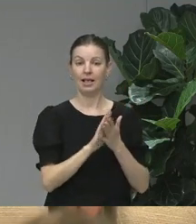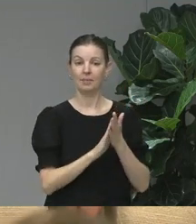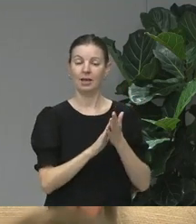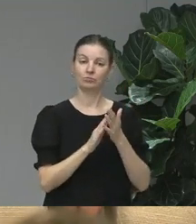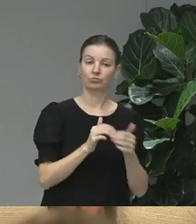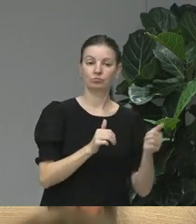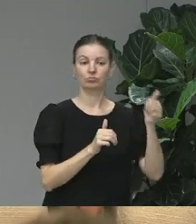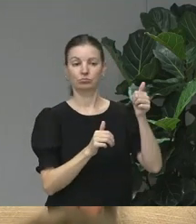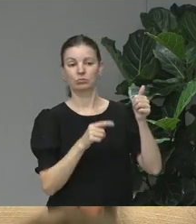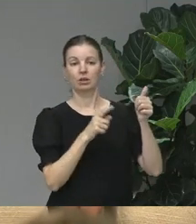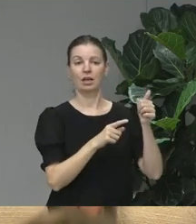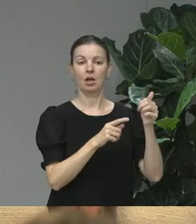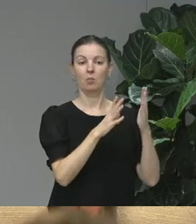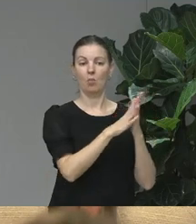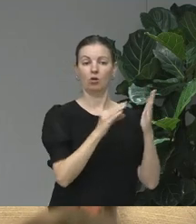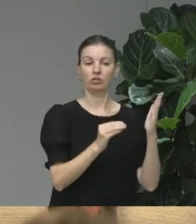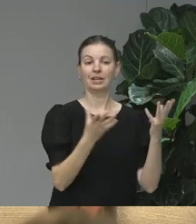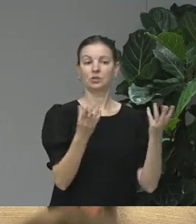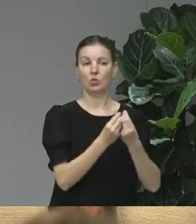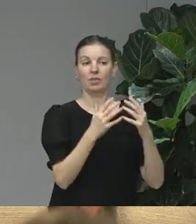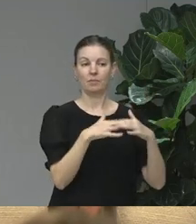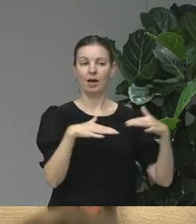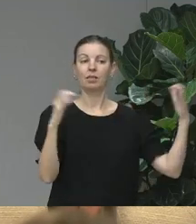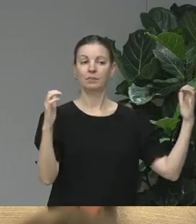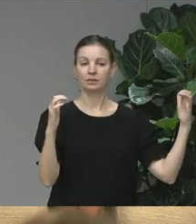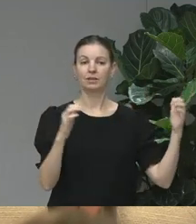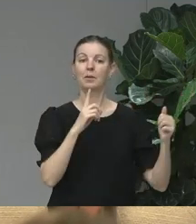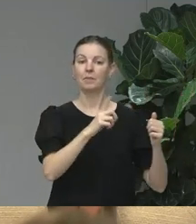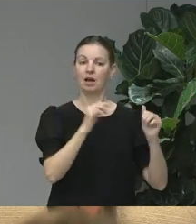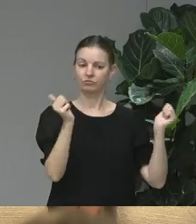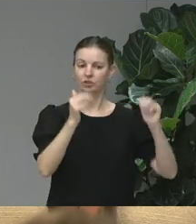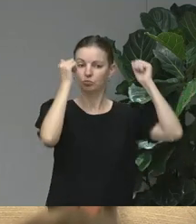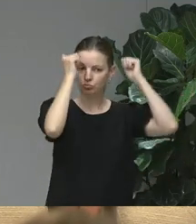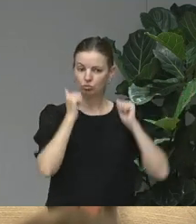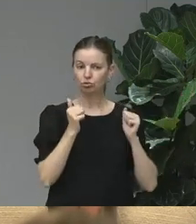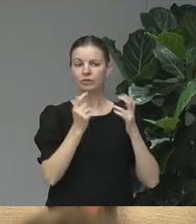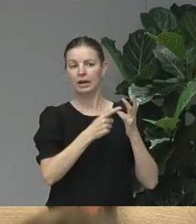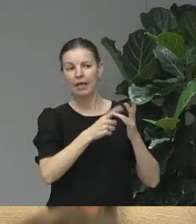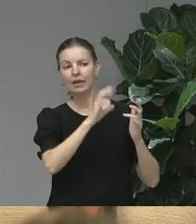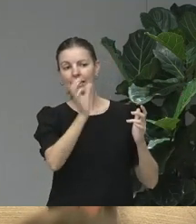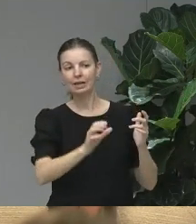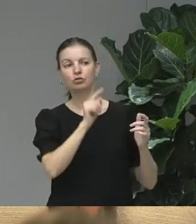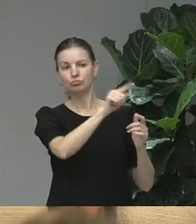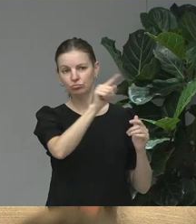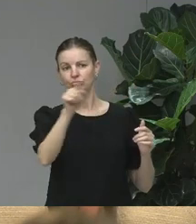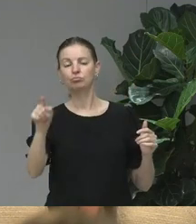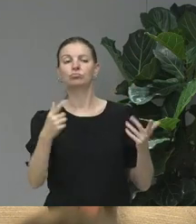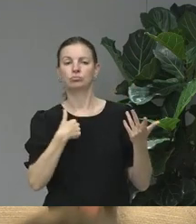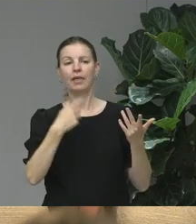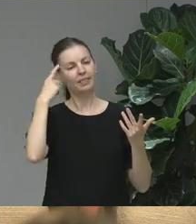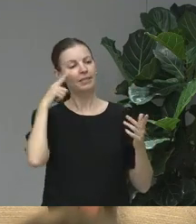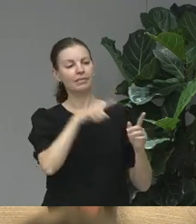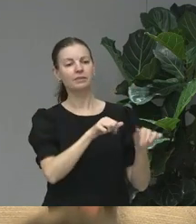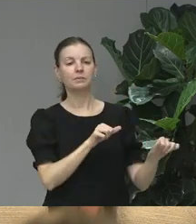supremacy in the model with Parliament, but it's been proven as an effective model in other places. That is the model that I think has the